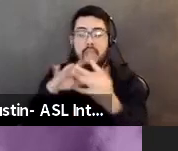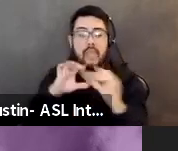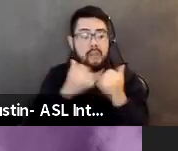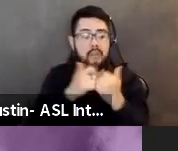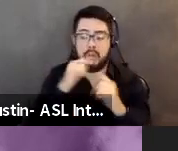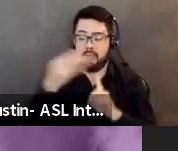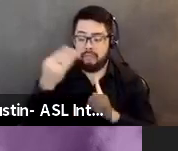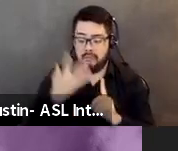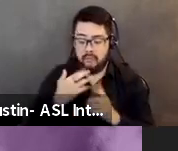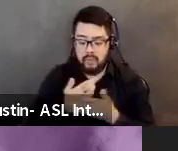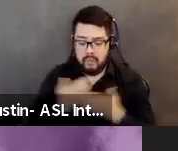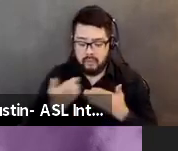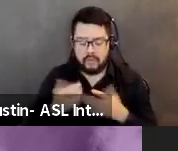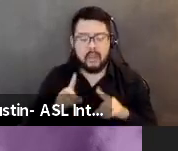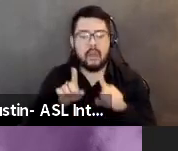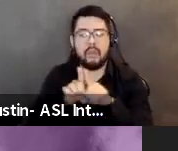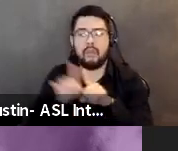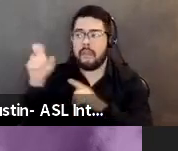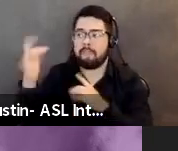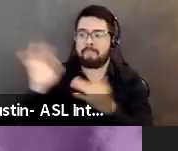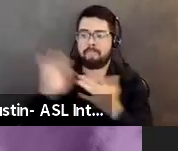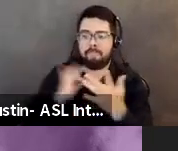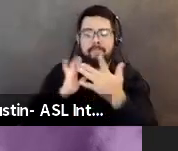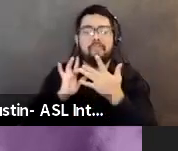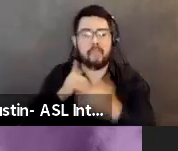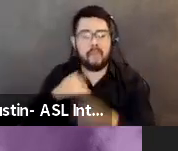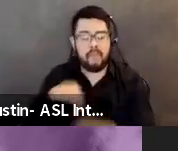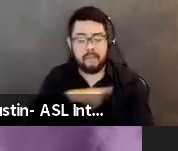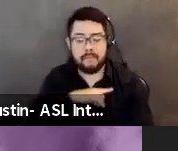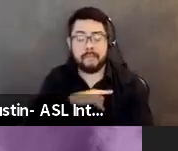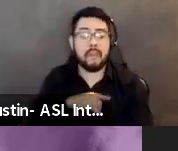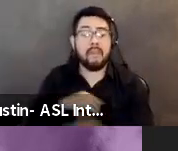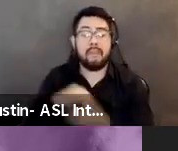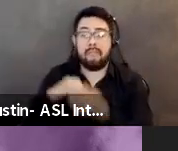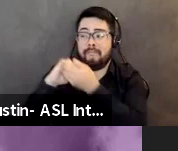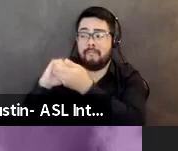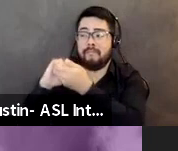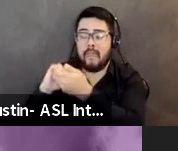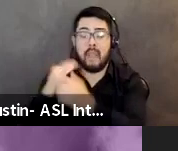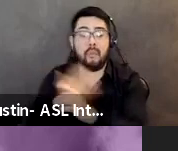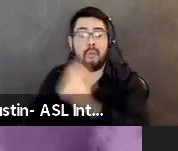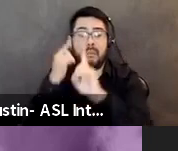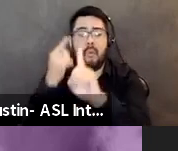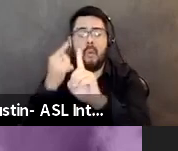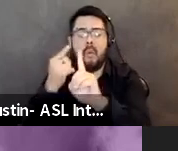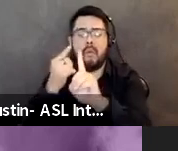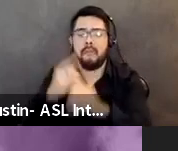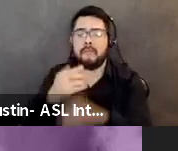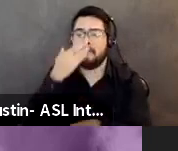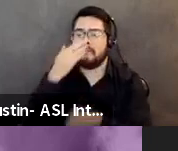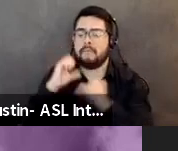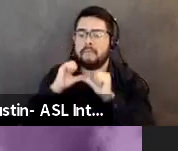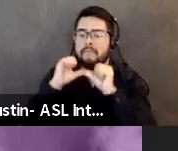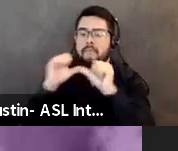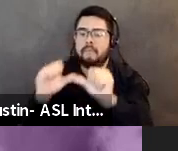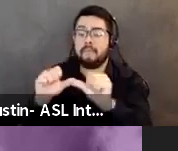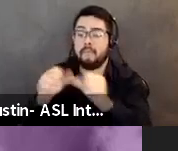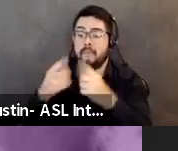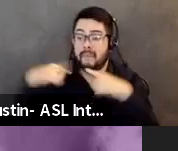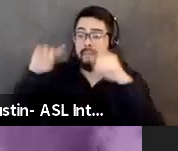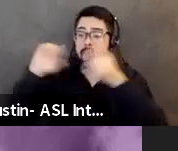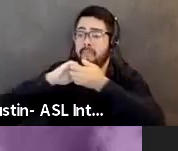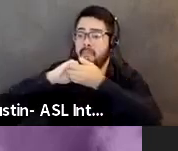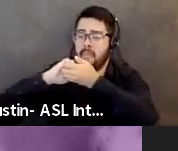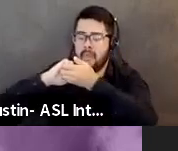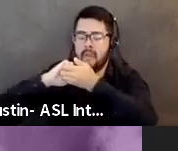versa for those agencies to connect to our schools together what we hope to achieve is for them to have sustainable and successful partnerships that